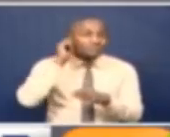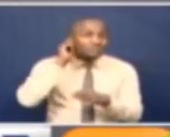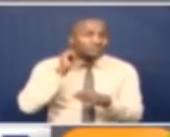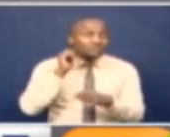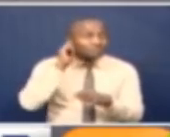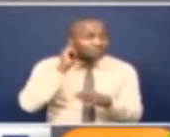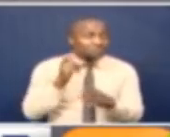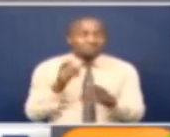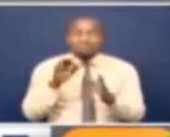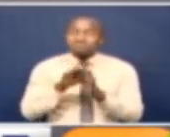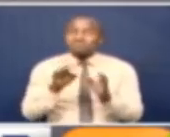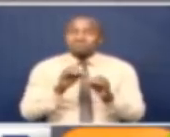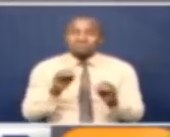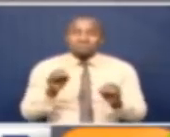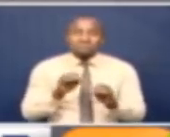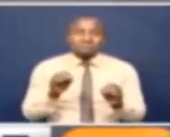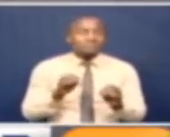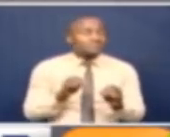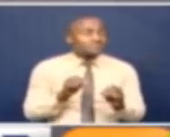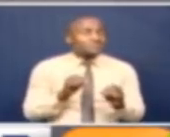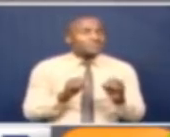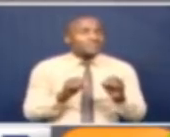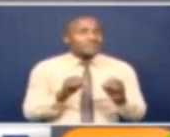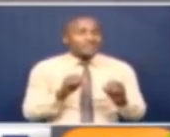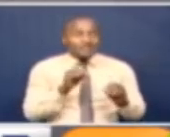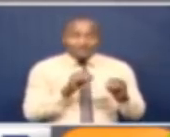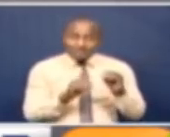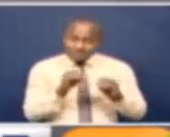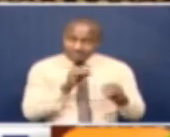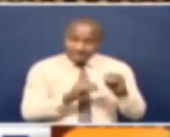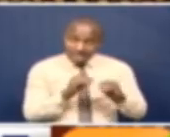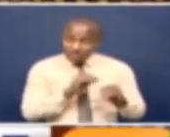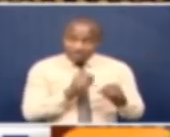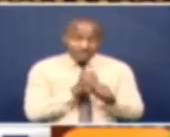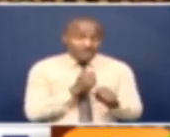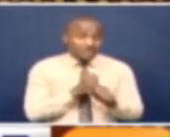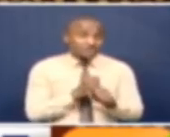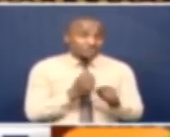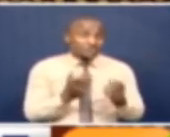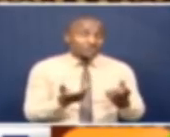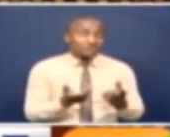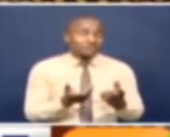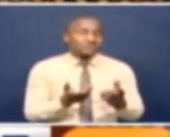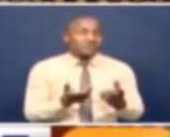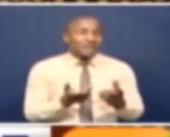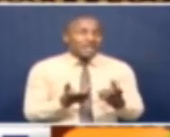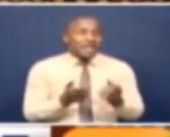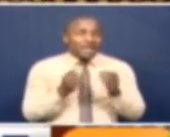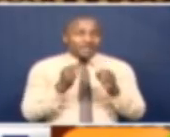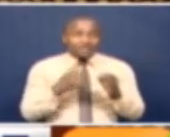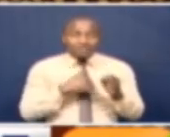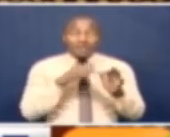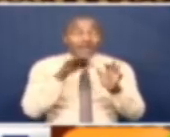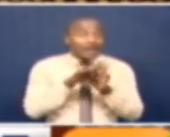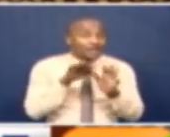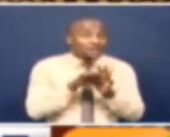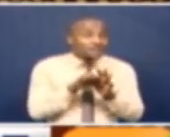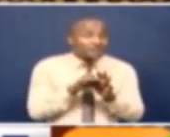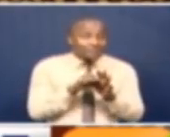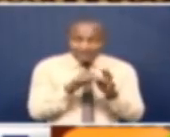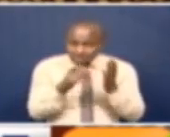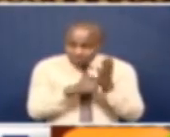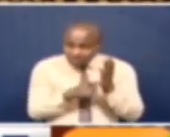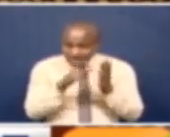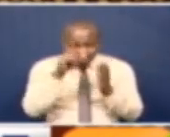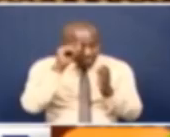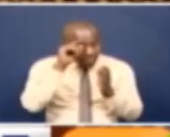very stubborn, my friend. What an election does, Jeff, if I'm elected by Swahilis in